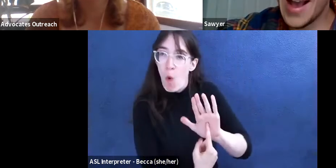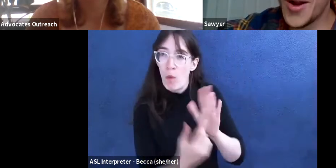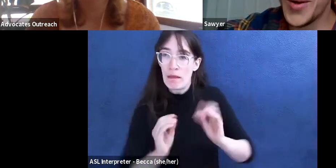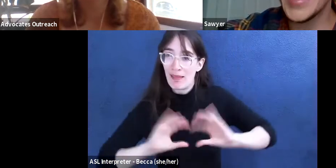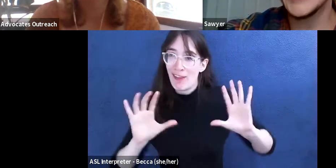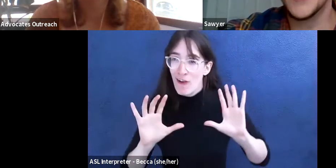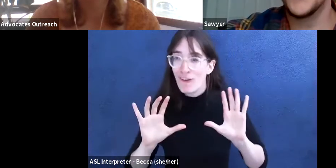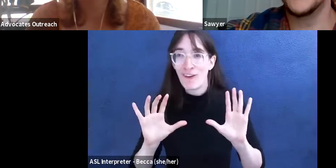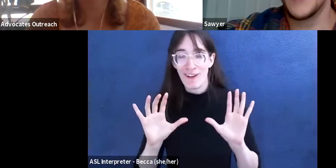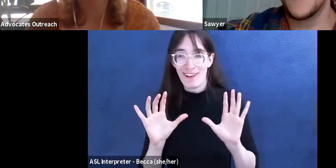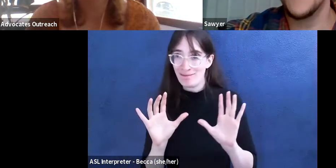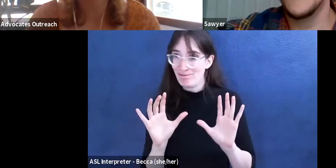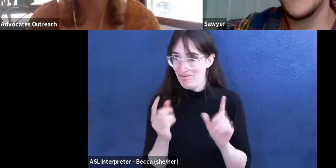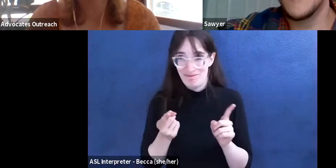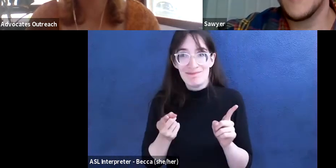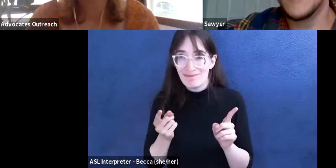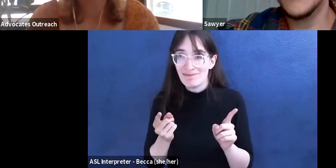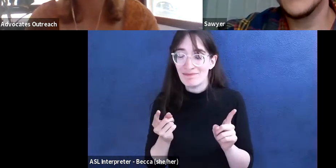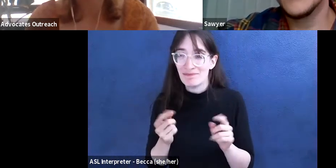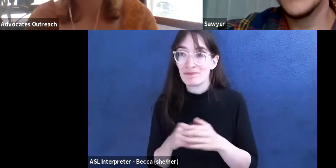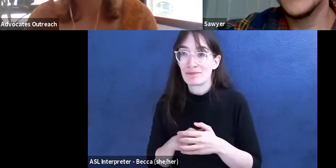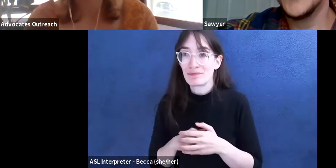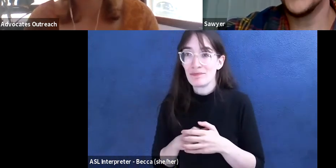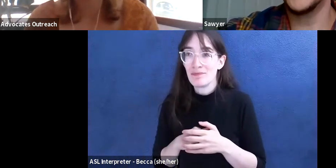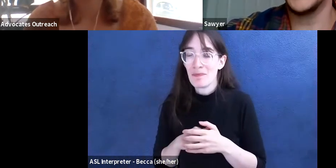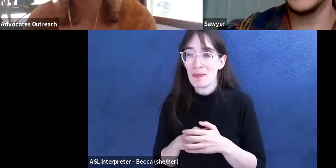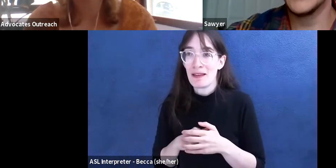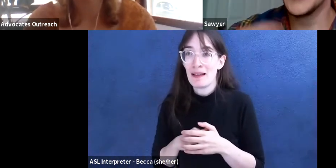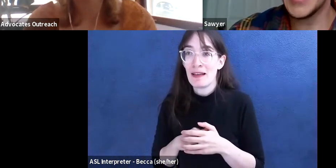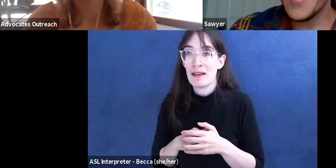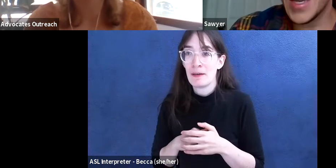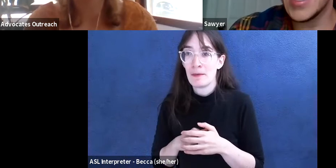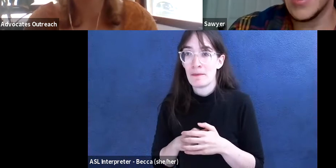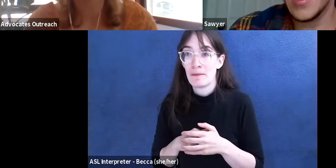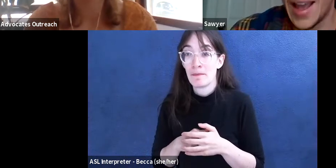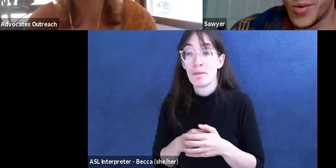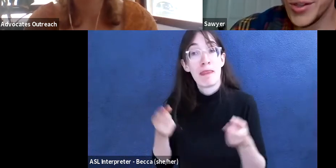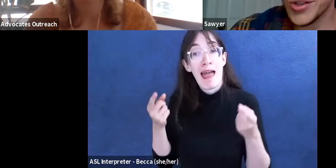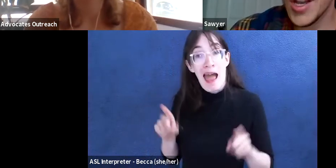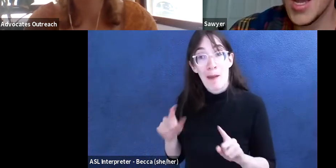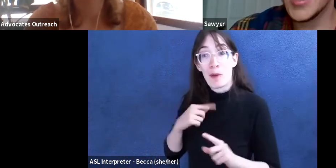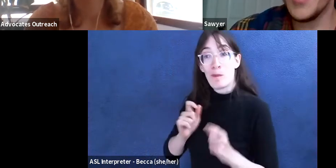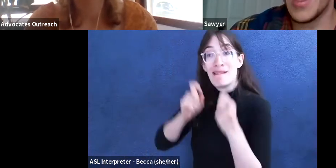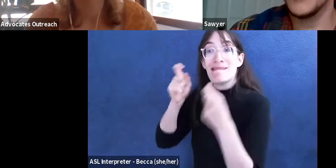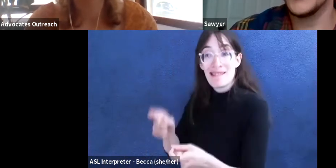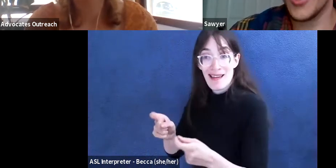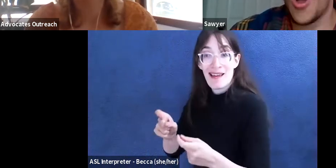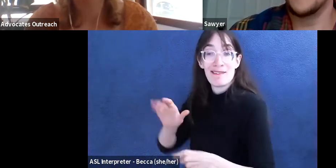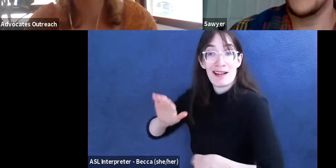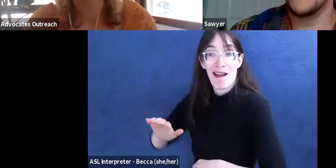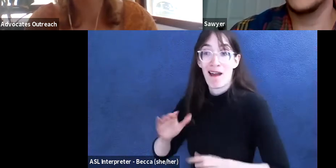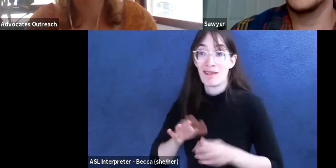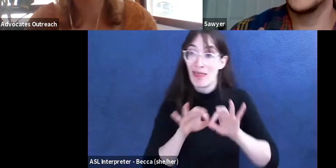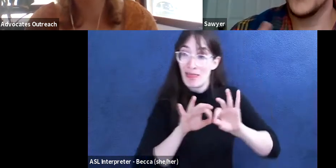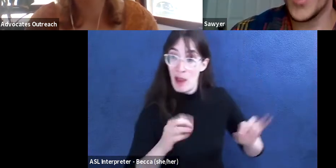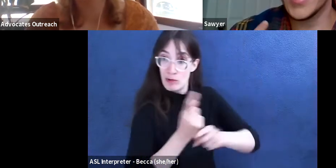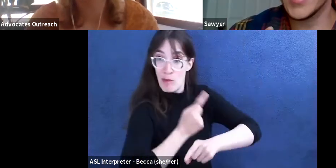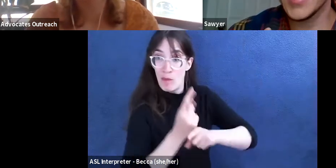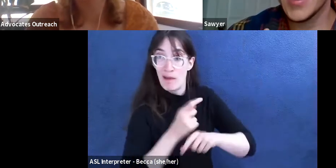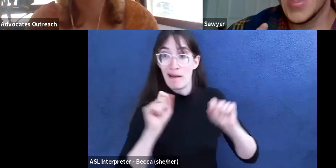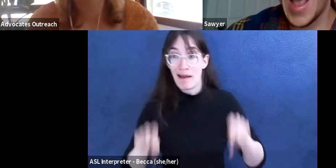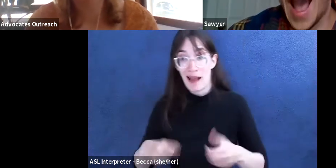able to advocate for themselves and share if something inappropriate is happening.